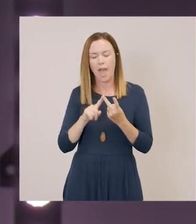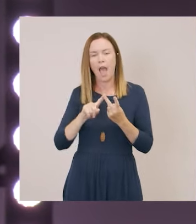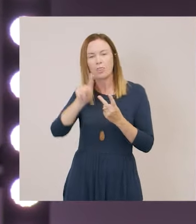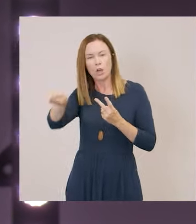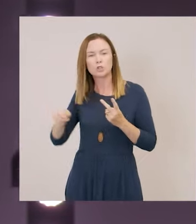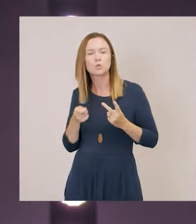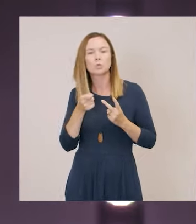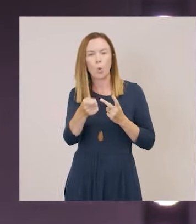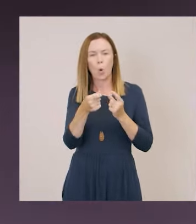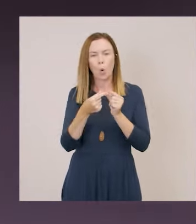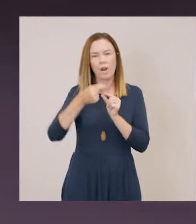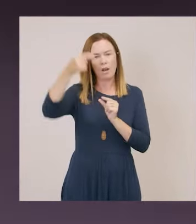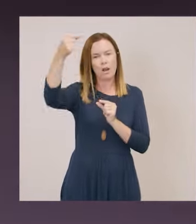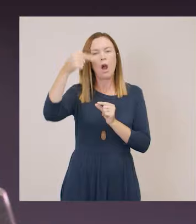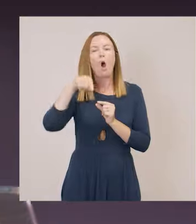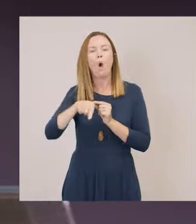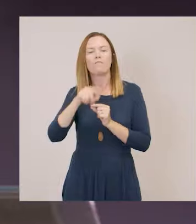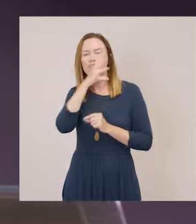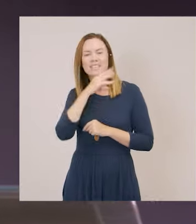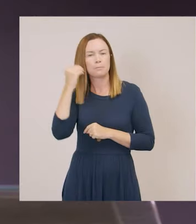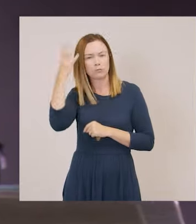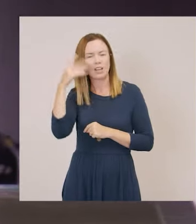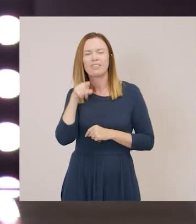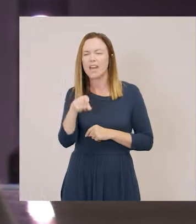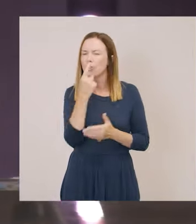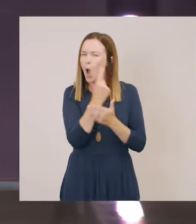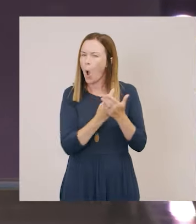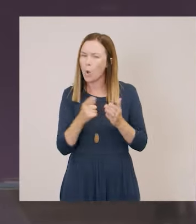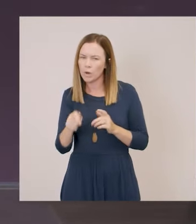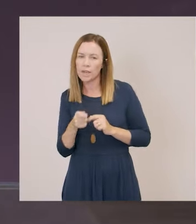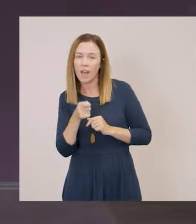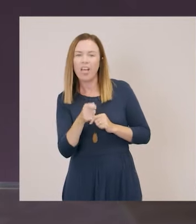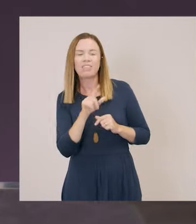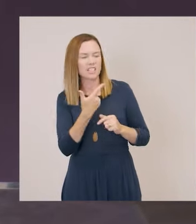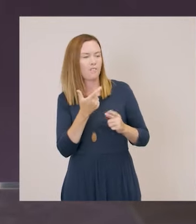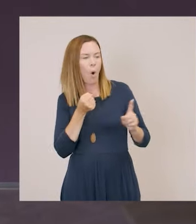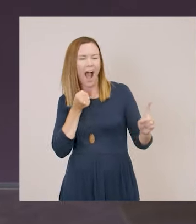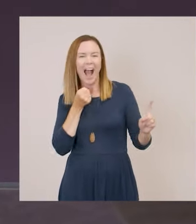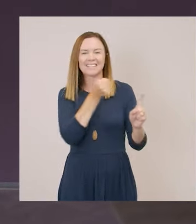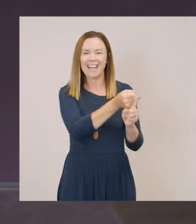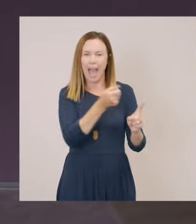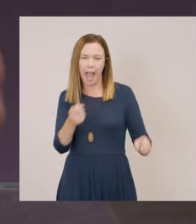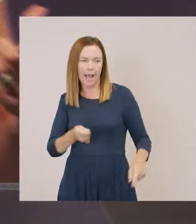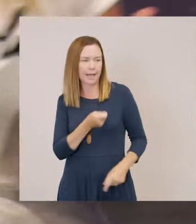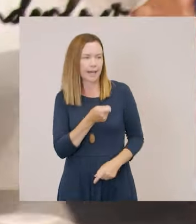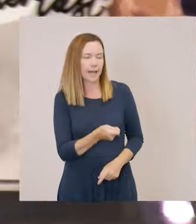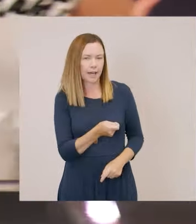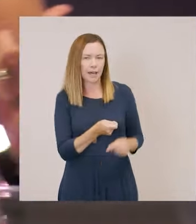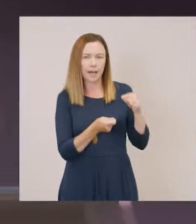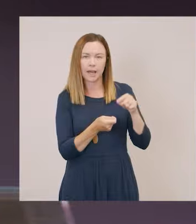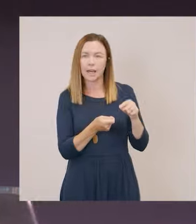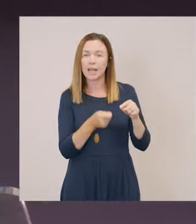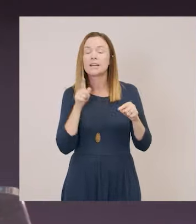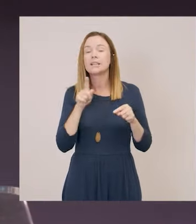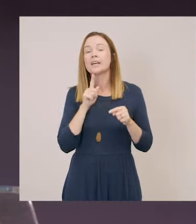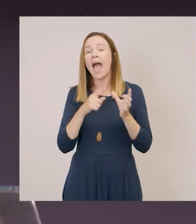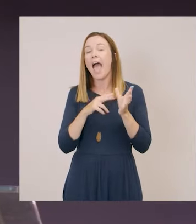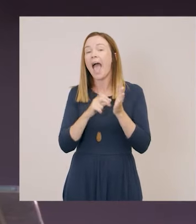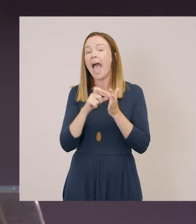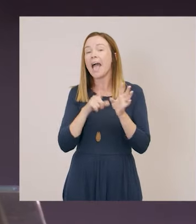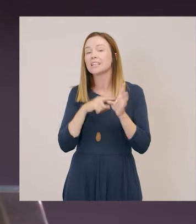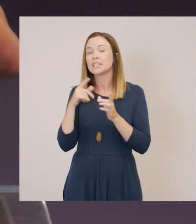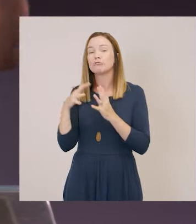The sword of the Spirit is the only piece of weaponry, armor, that is actually there to attack. And the sword of the Spirit, N.T. Wright says,